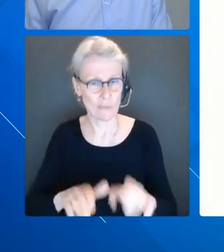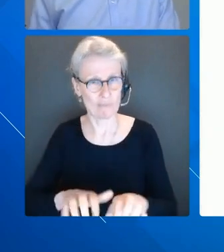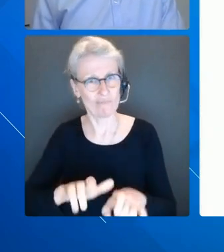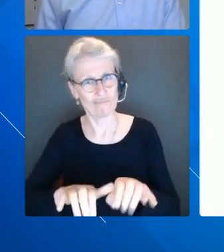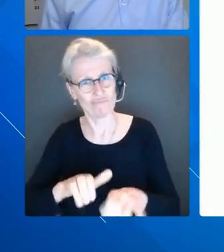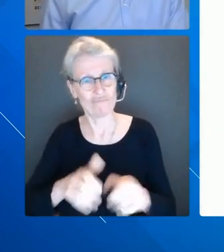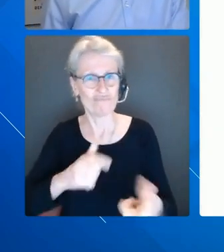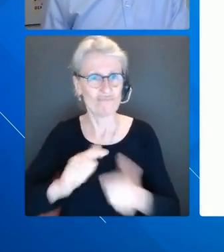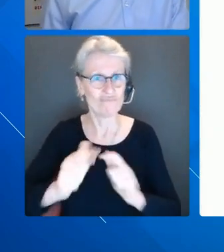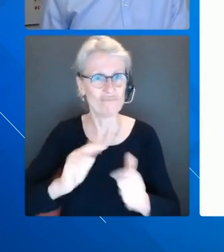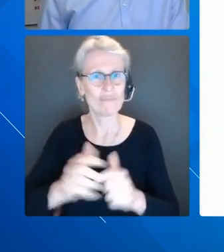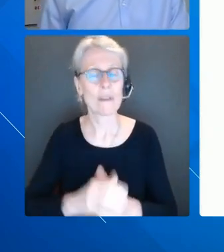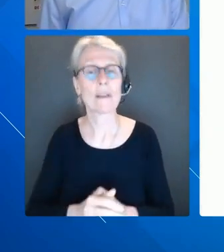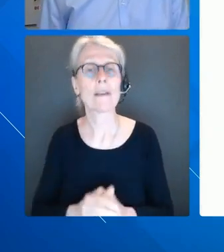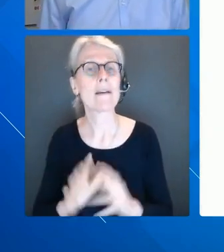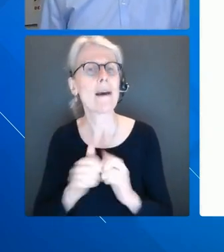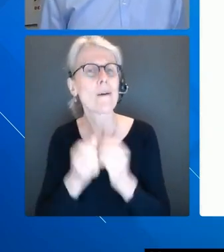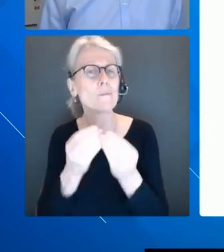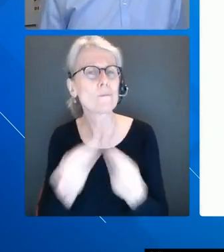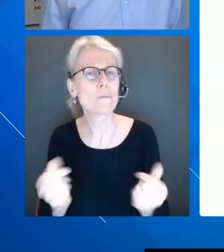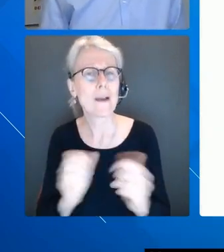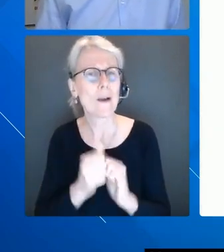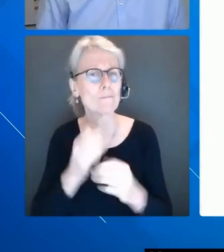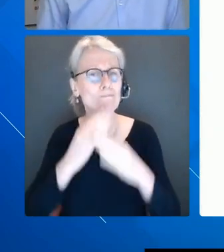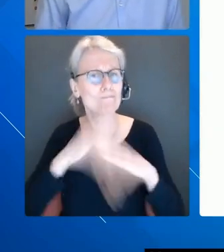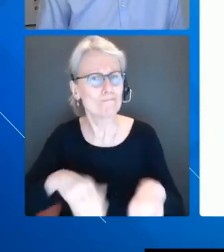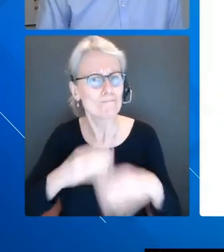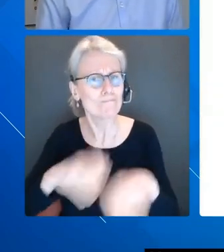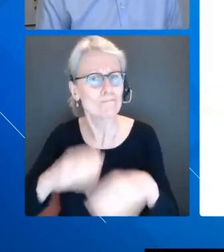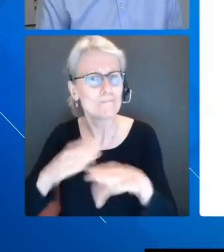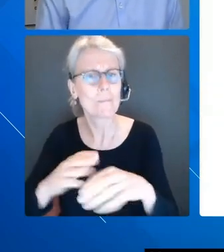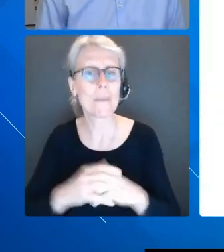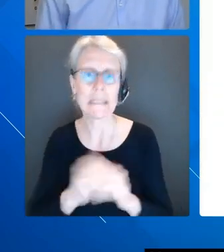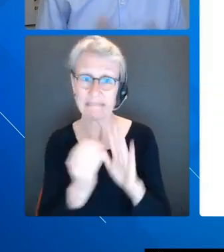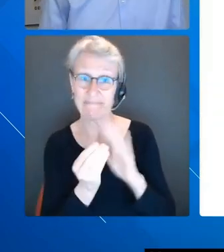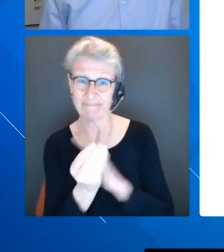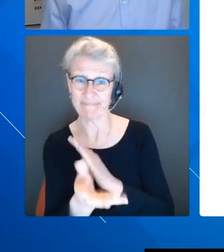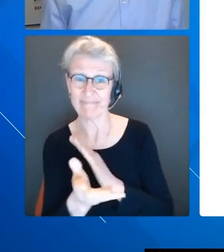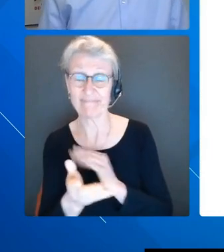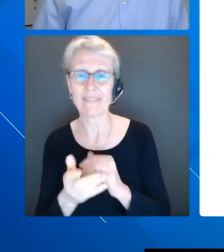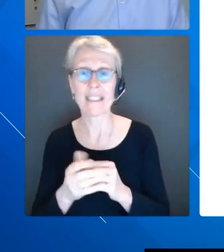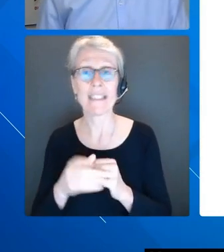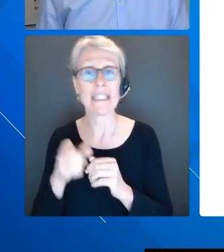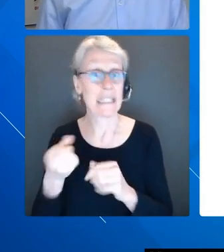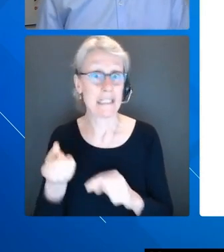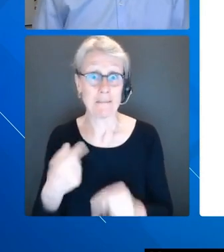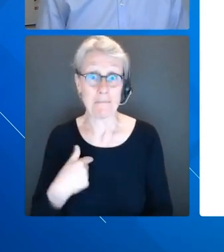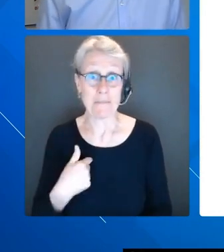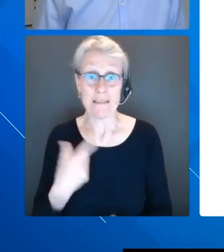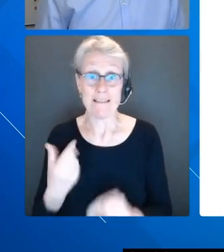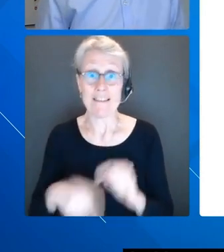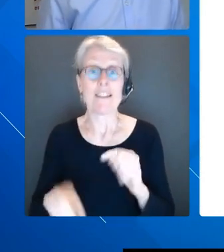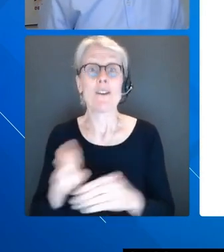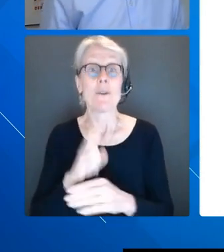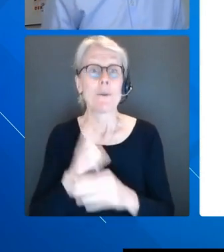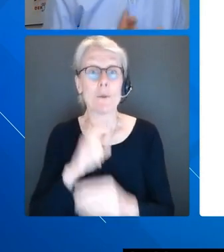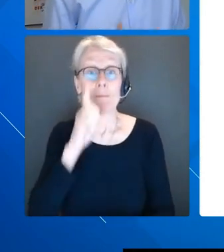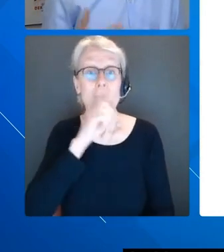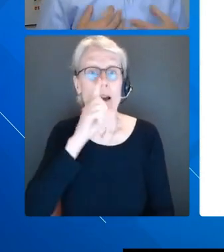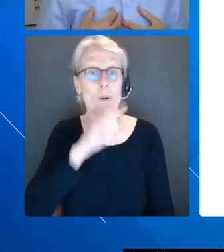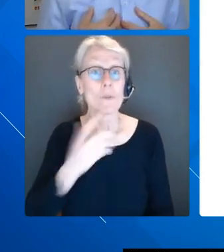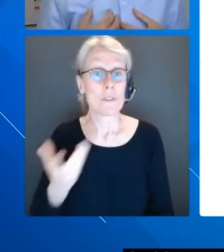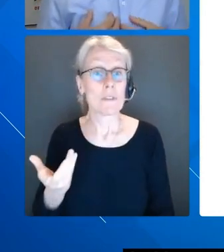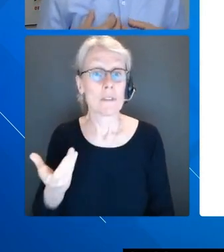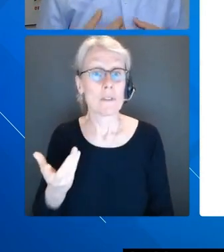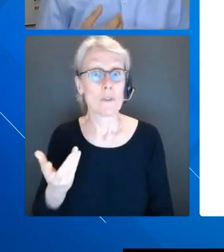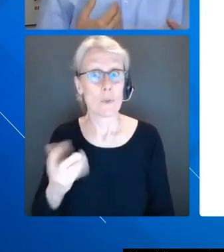So some roadblocks and solutions. A spoiler alert, I talked about this. I can't use a mouse at all. So we